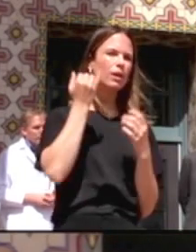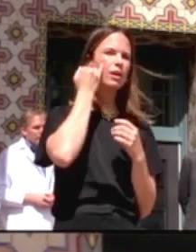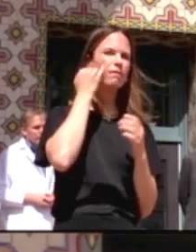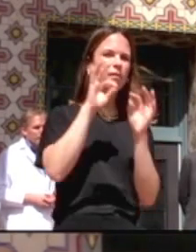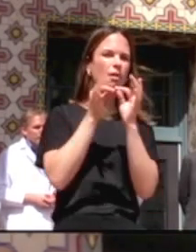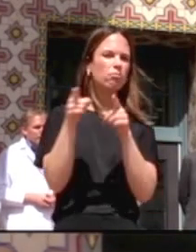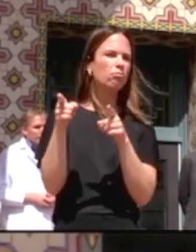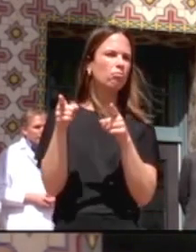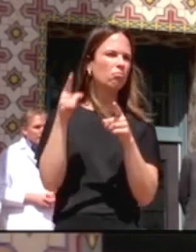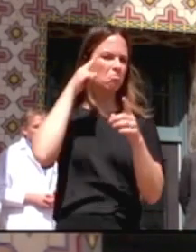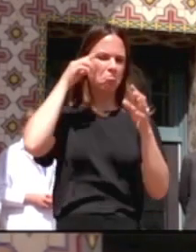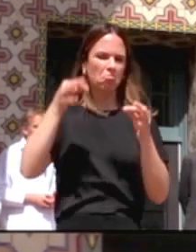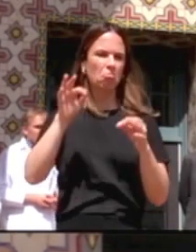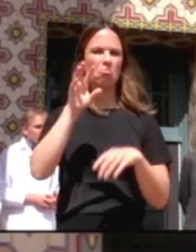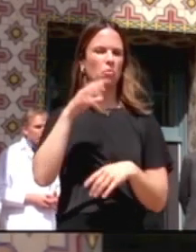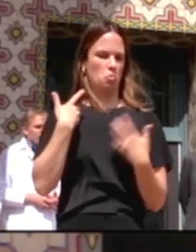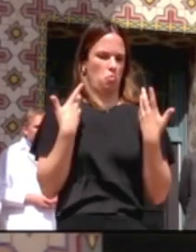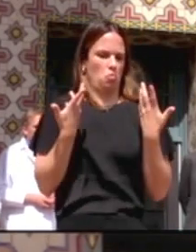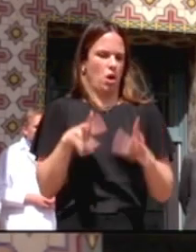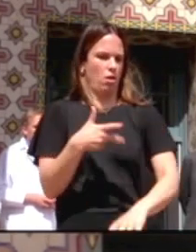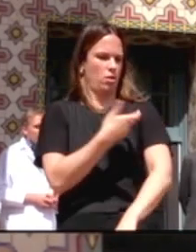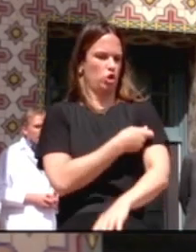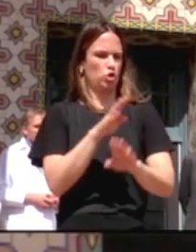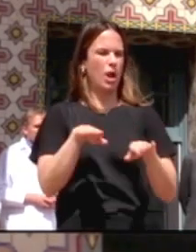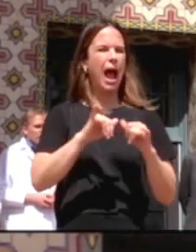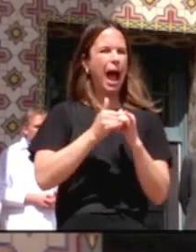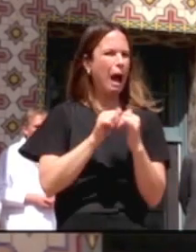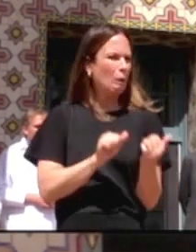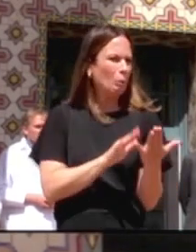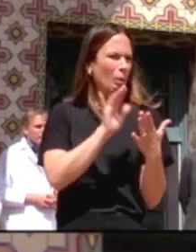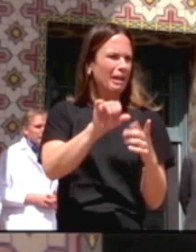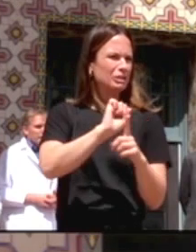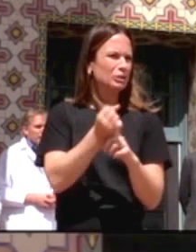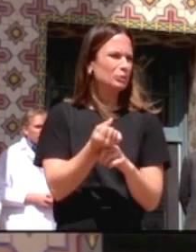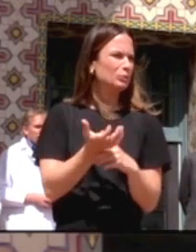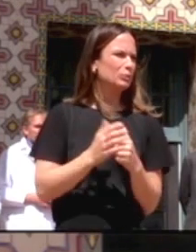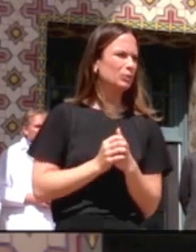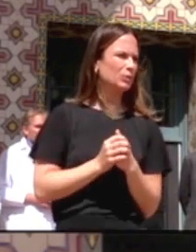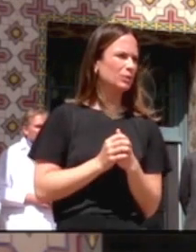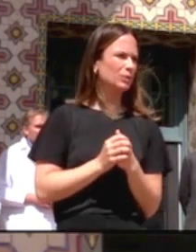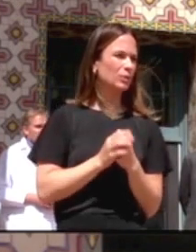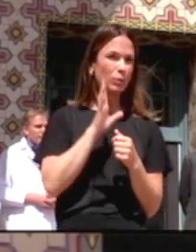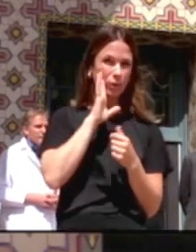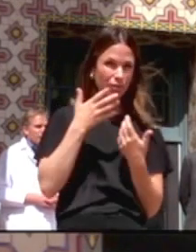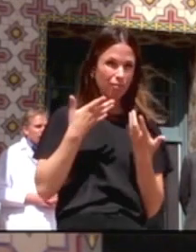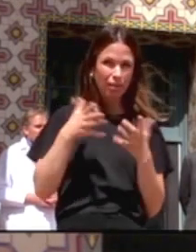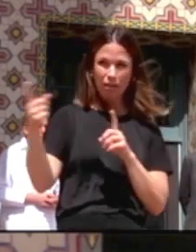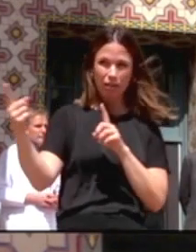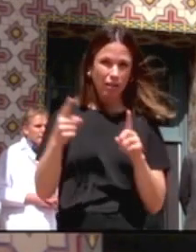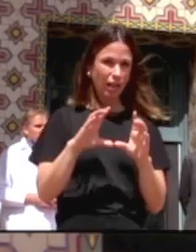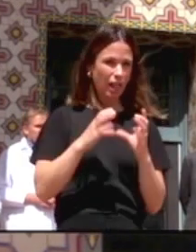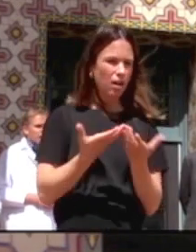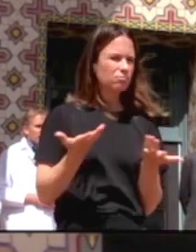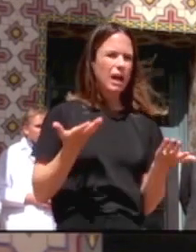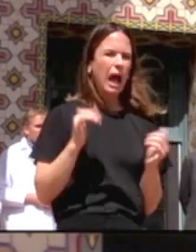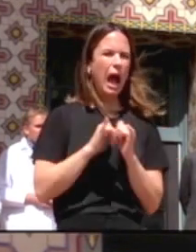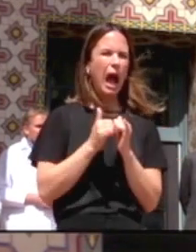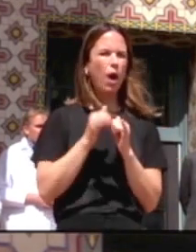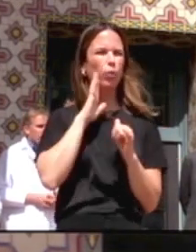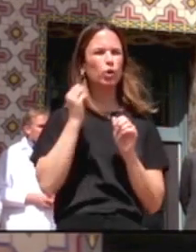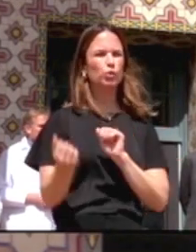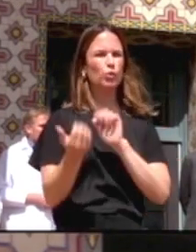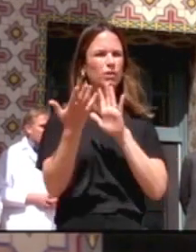to vaccinate their children? How do you approach that situation? Will they be able to still come to class, or how will that be addressed?